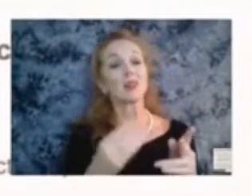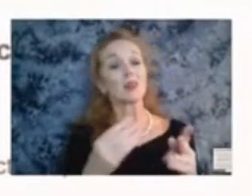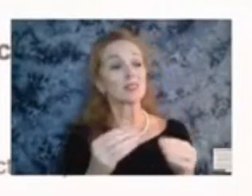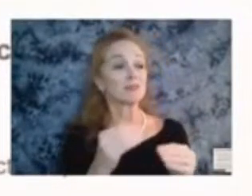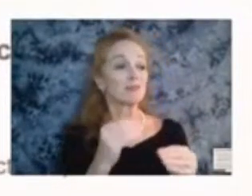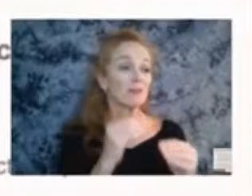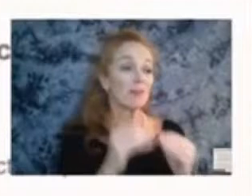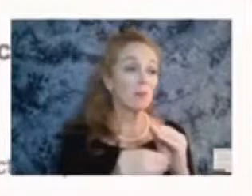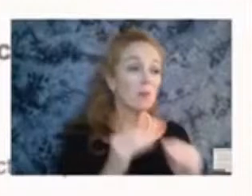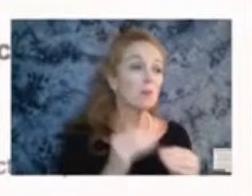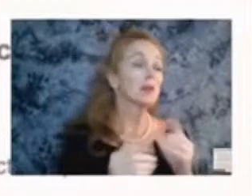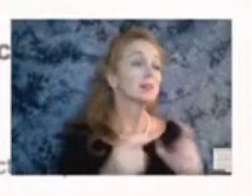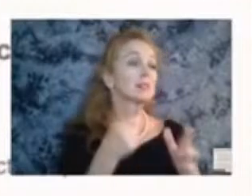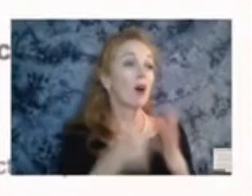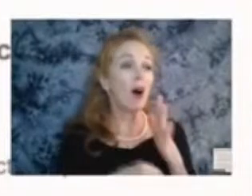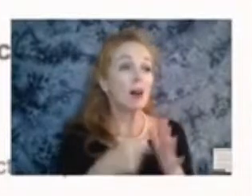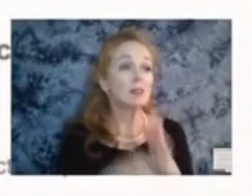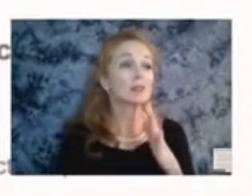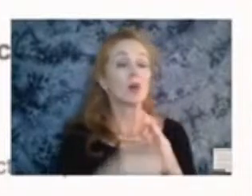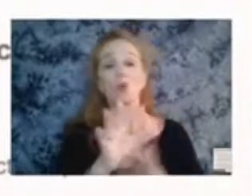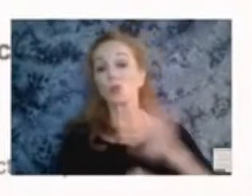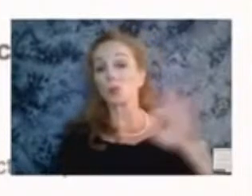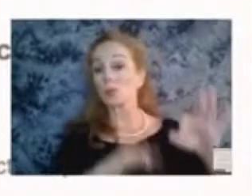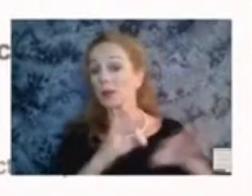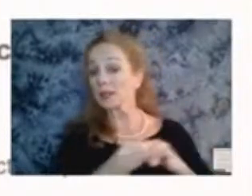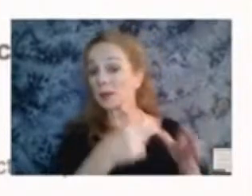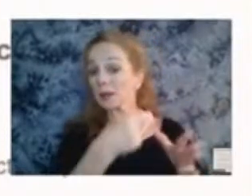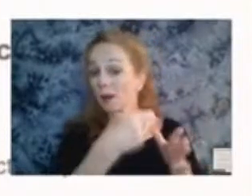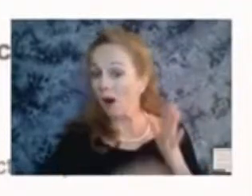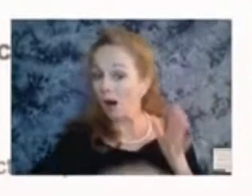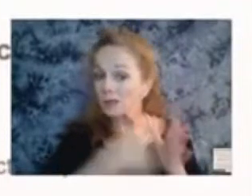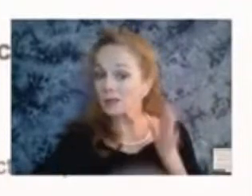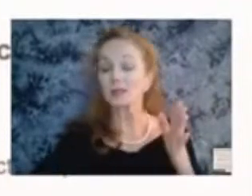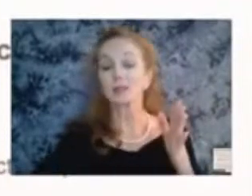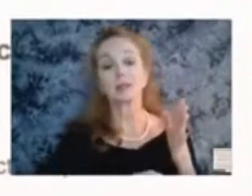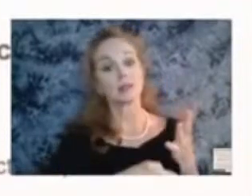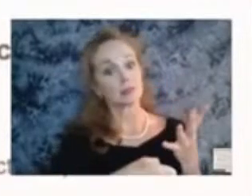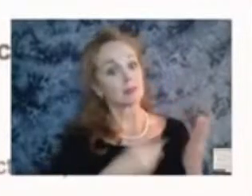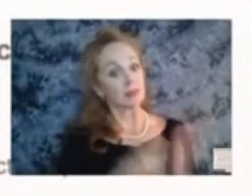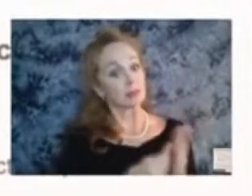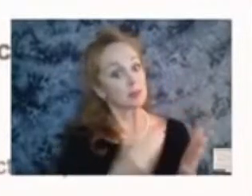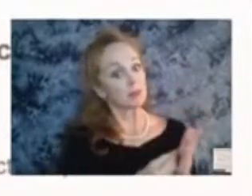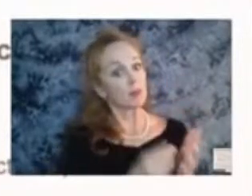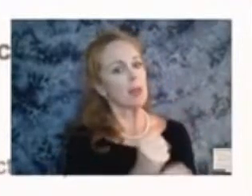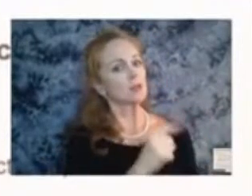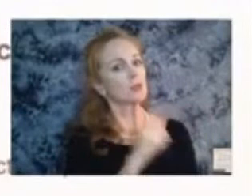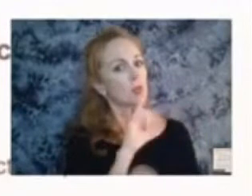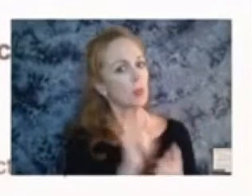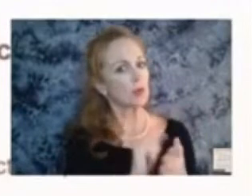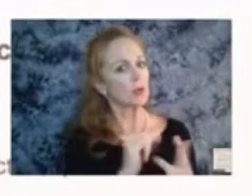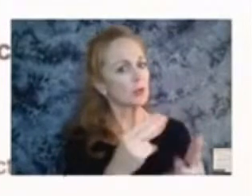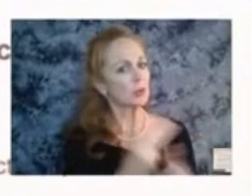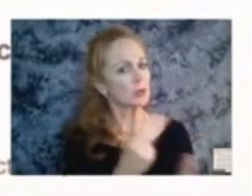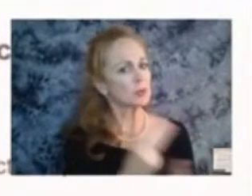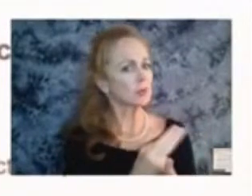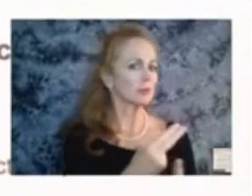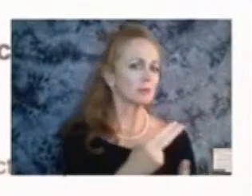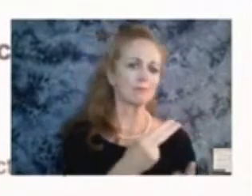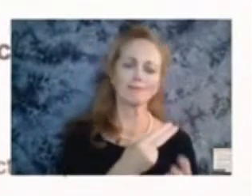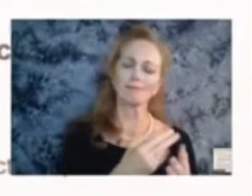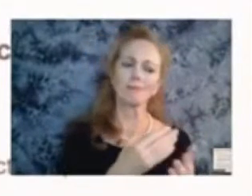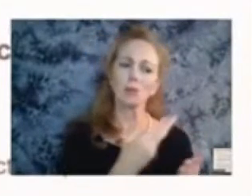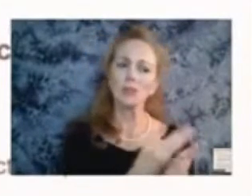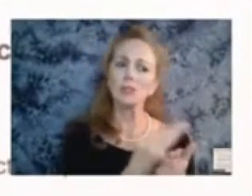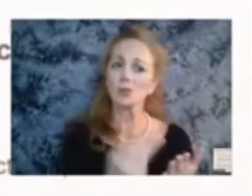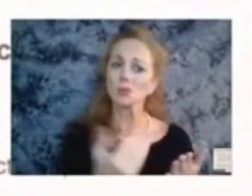product cost, there's replacement cost. And we want to make certain that we are doing the very best we can with the resources that we have. So